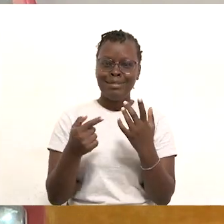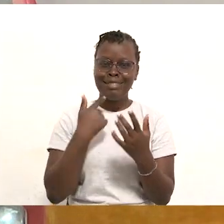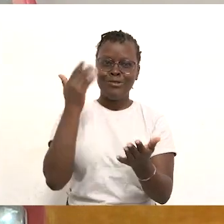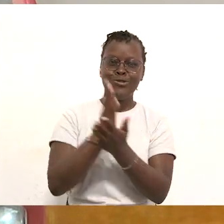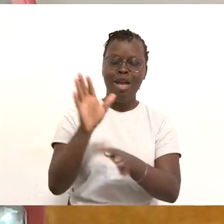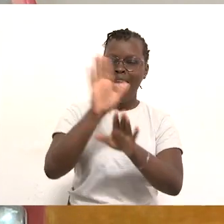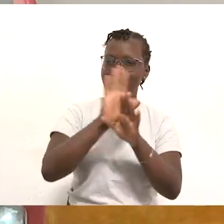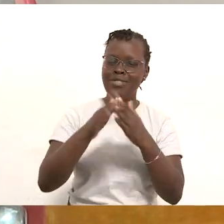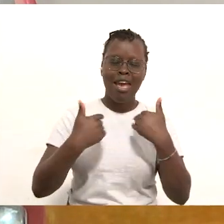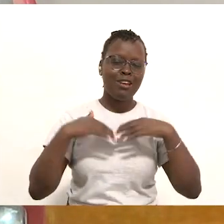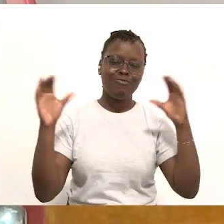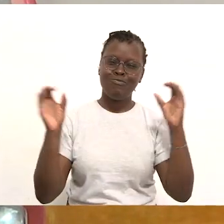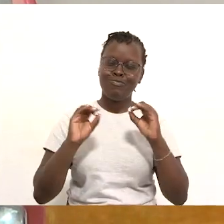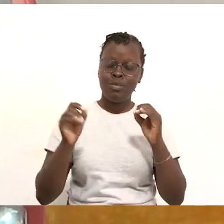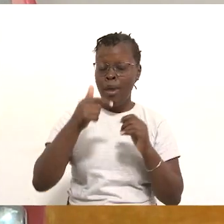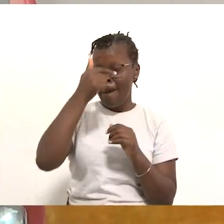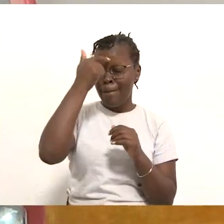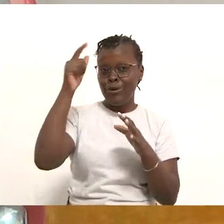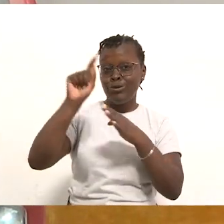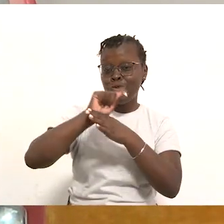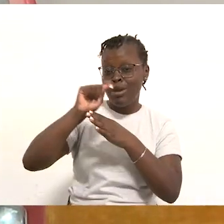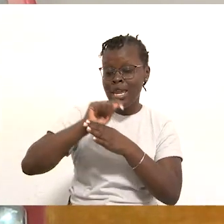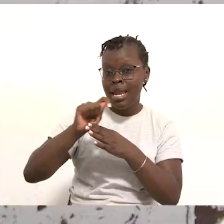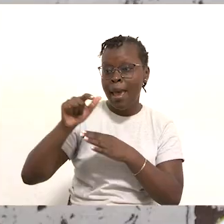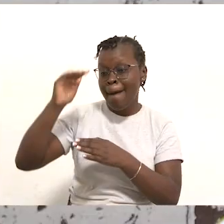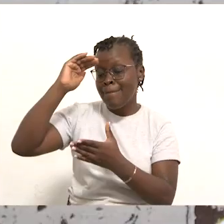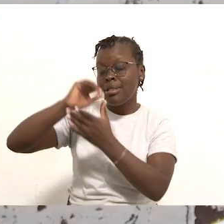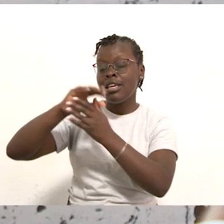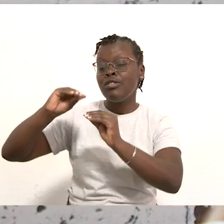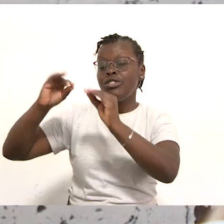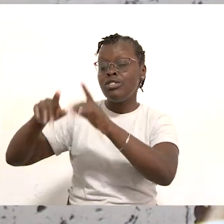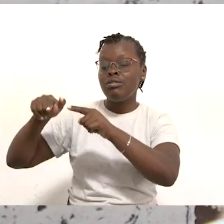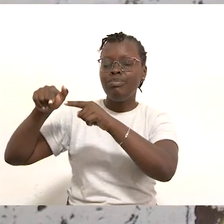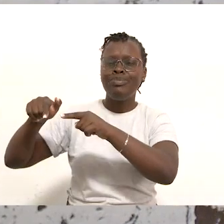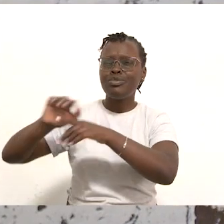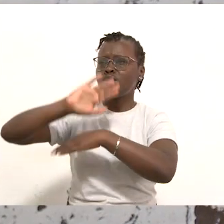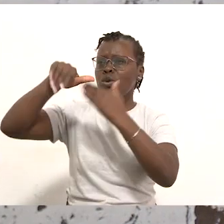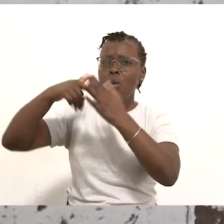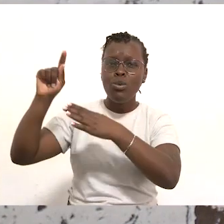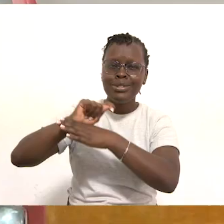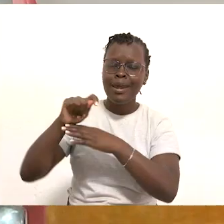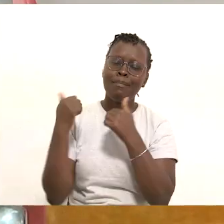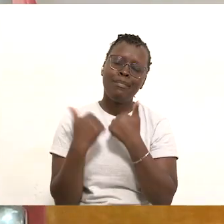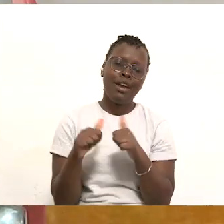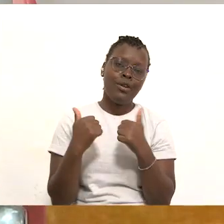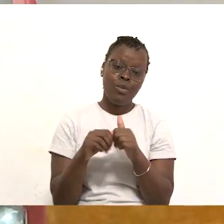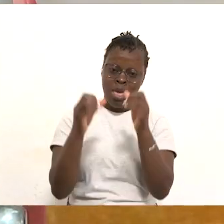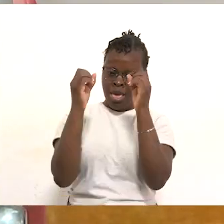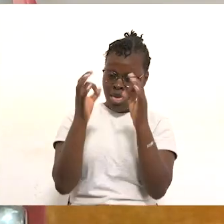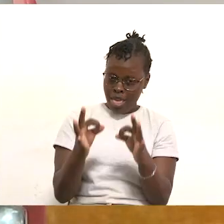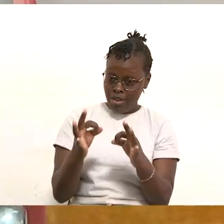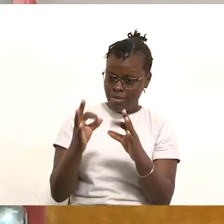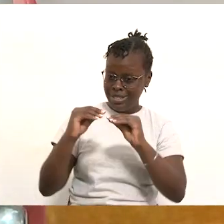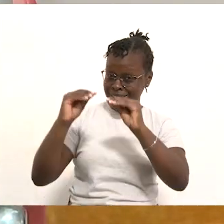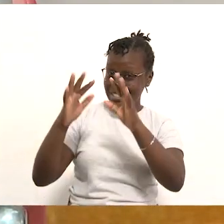training is done on the teacher, because I believe it's the teacher who is handling the whole program. If the teachers